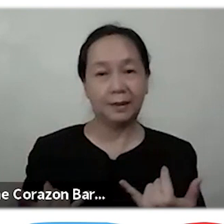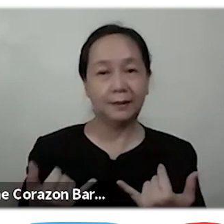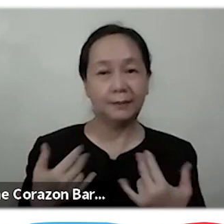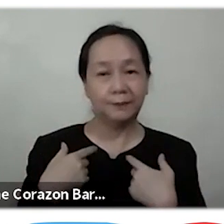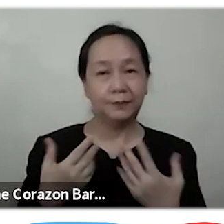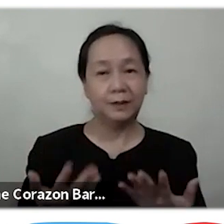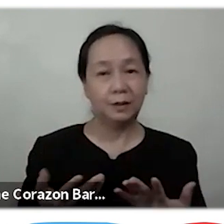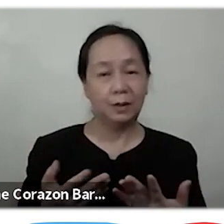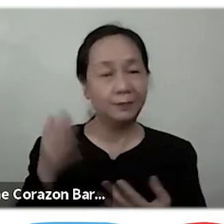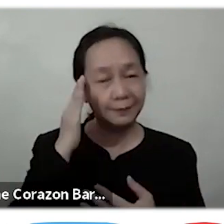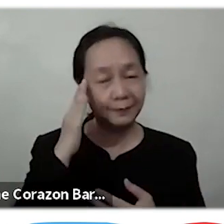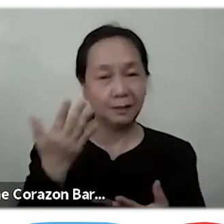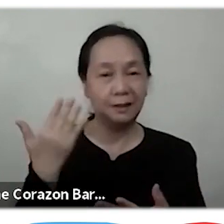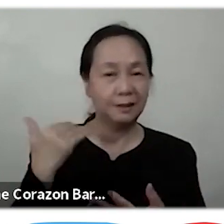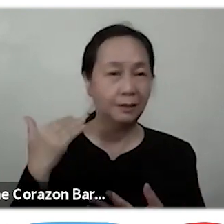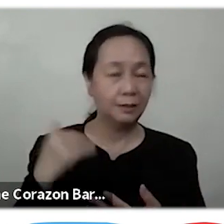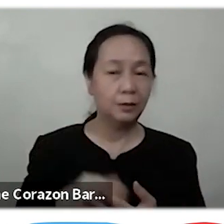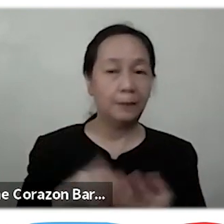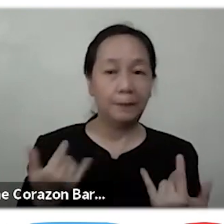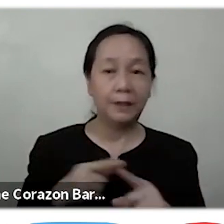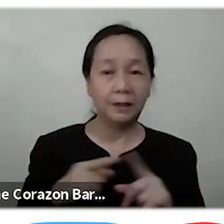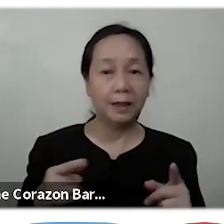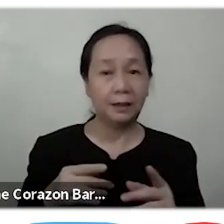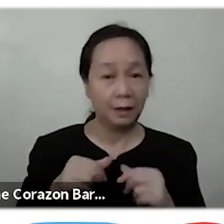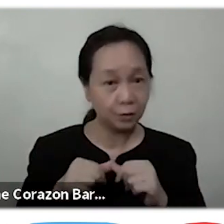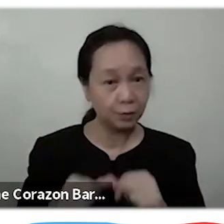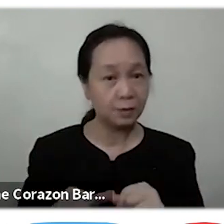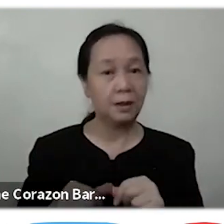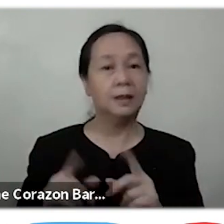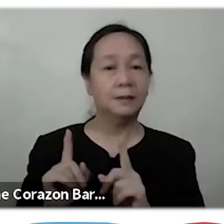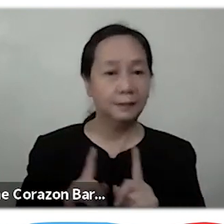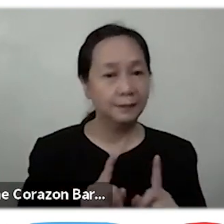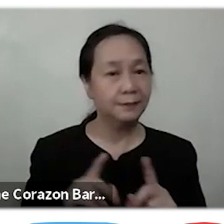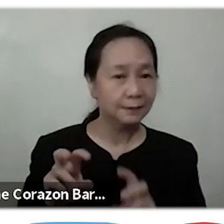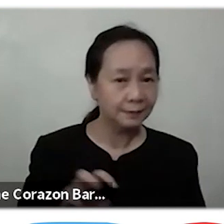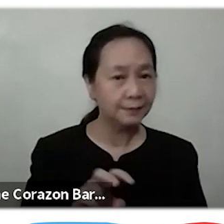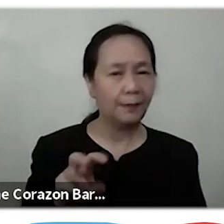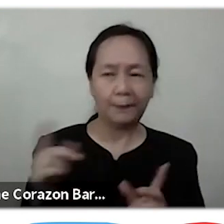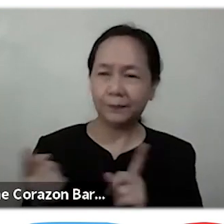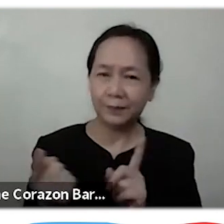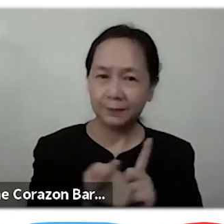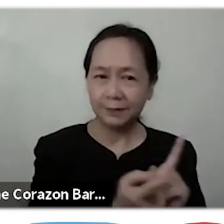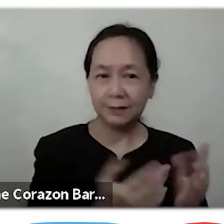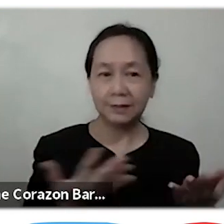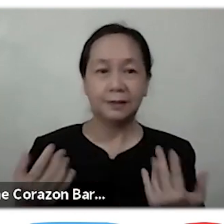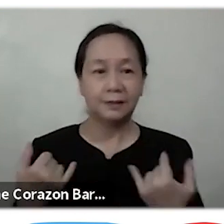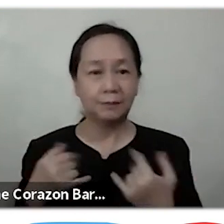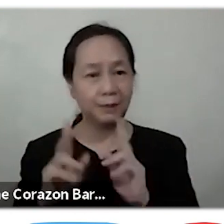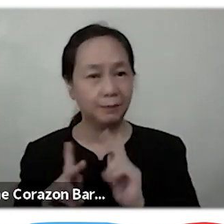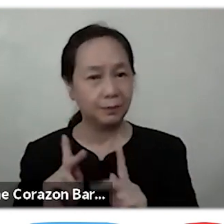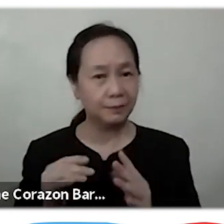that time. But gradually, when I started to work on this field, when I started to meet people, when I started to